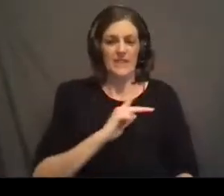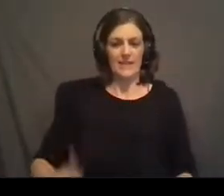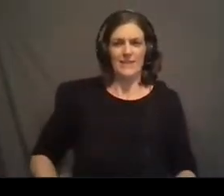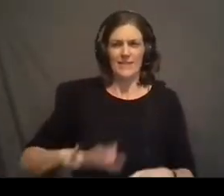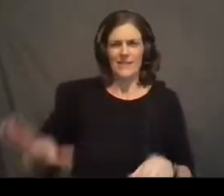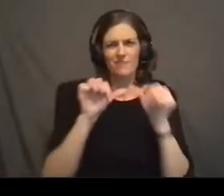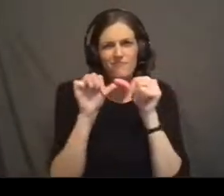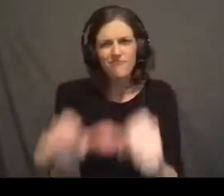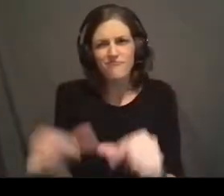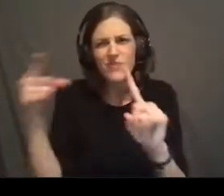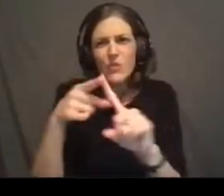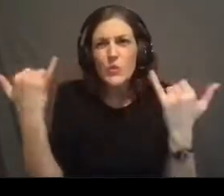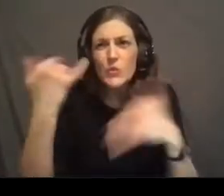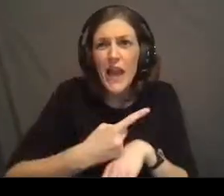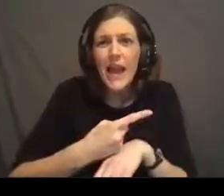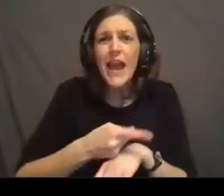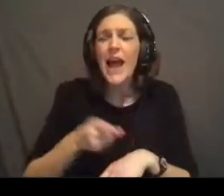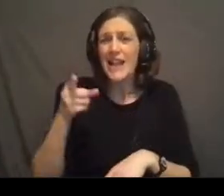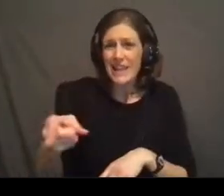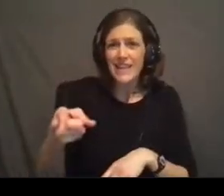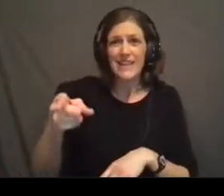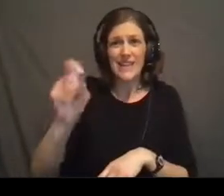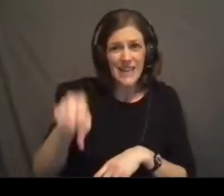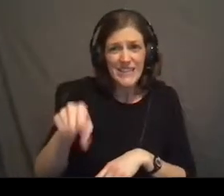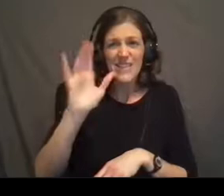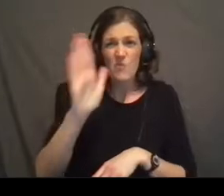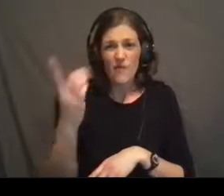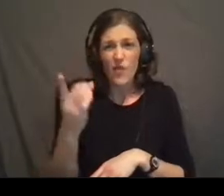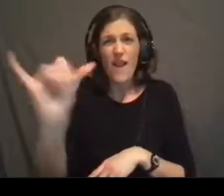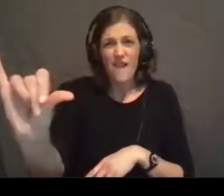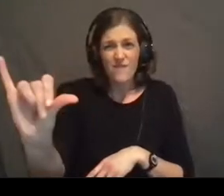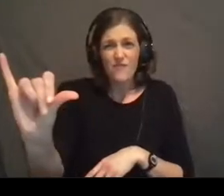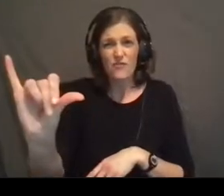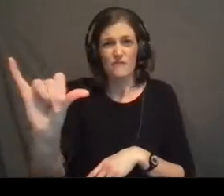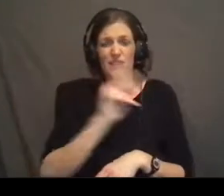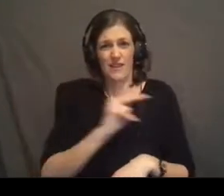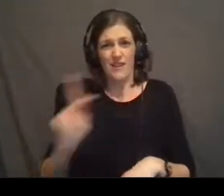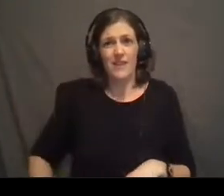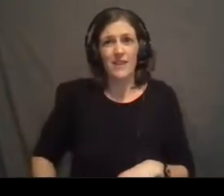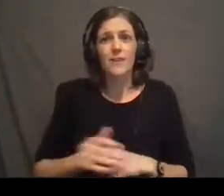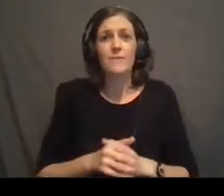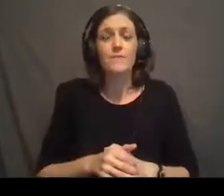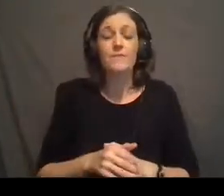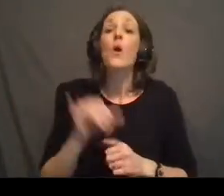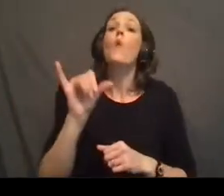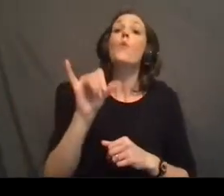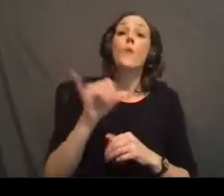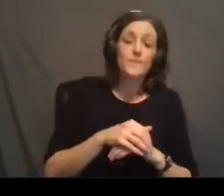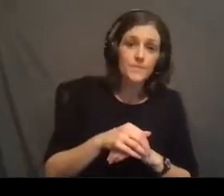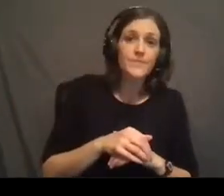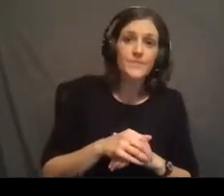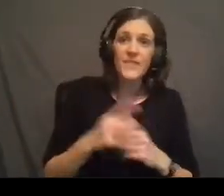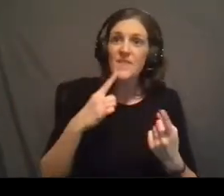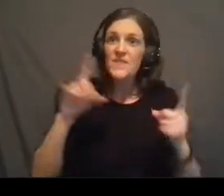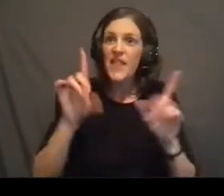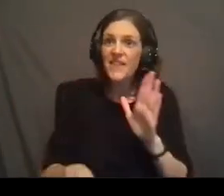to this very day, and he is and will forever be its king. Oh, and I finally